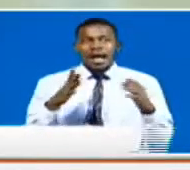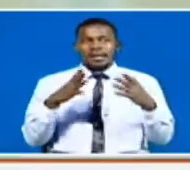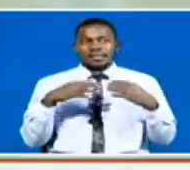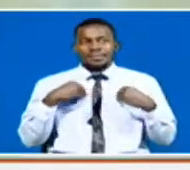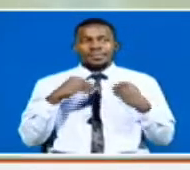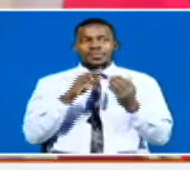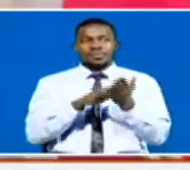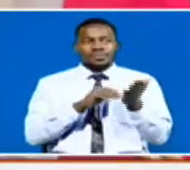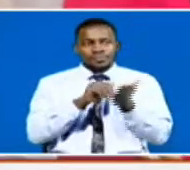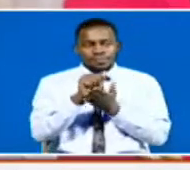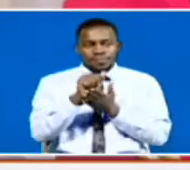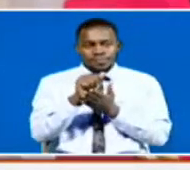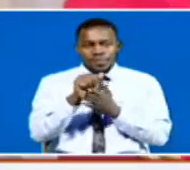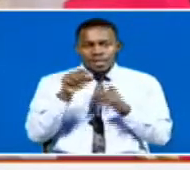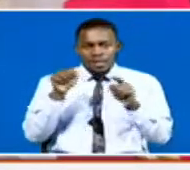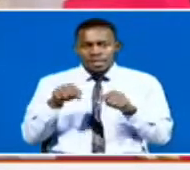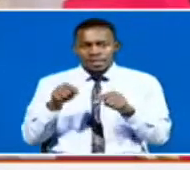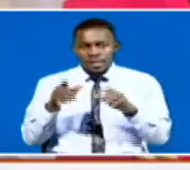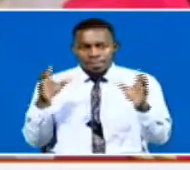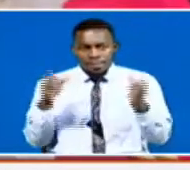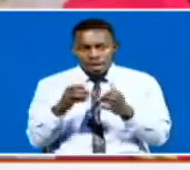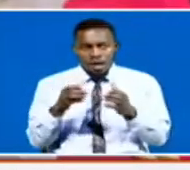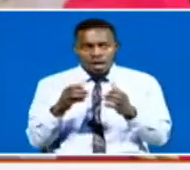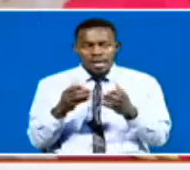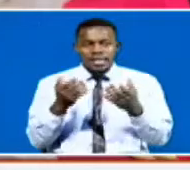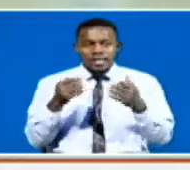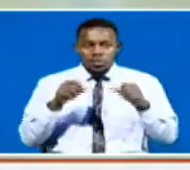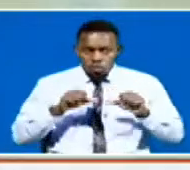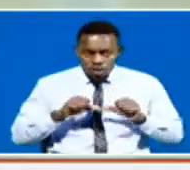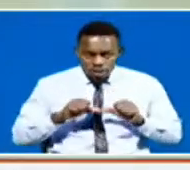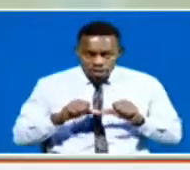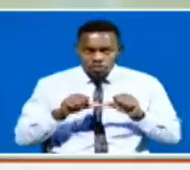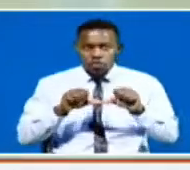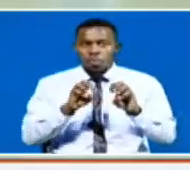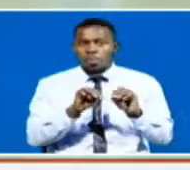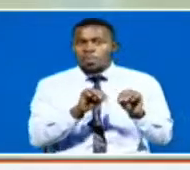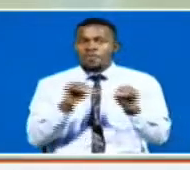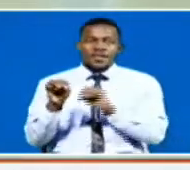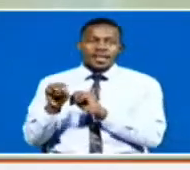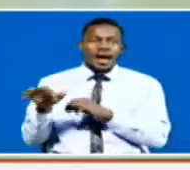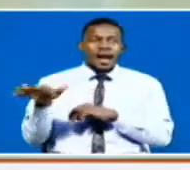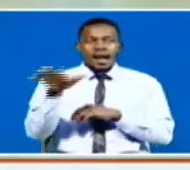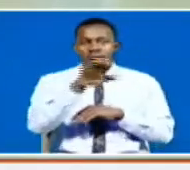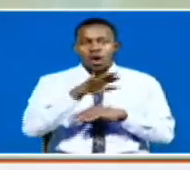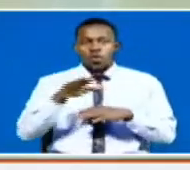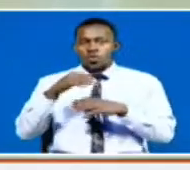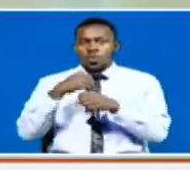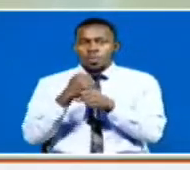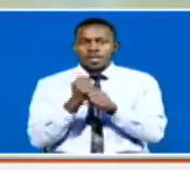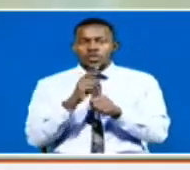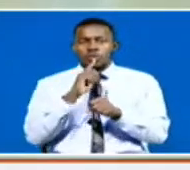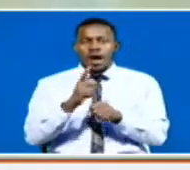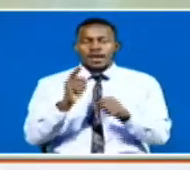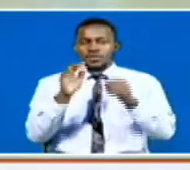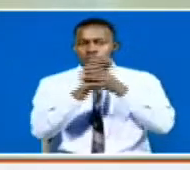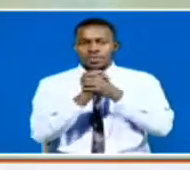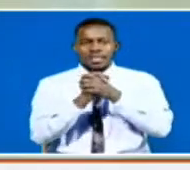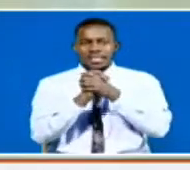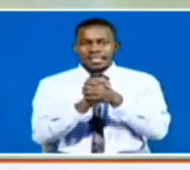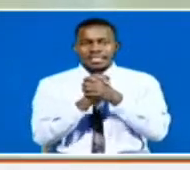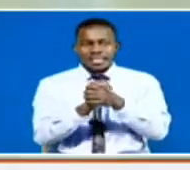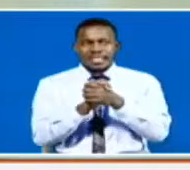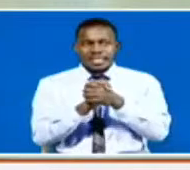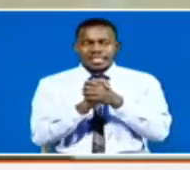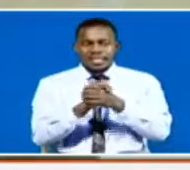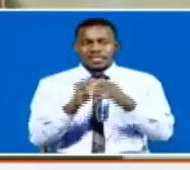leadership of the National Assembly. We are still moving around to make sure that Jubilee is also recognized, even at